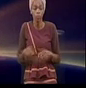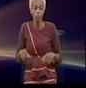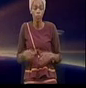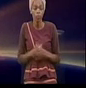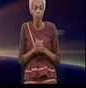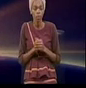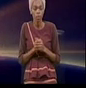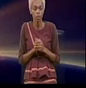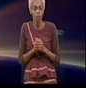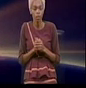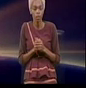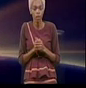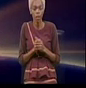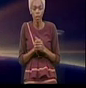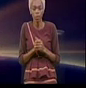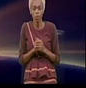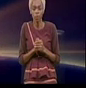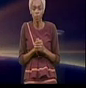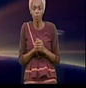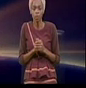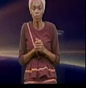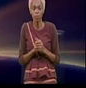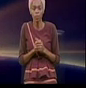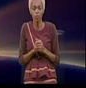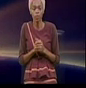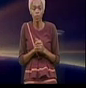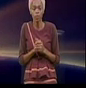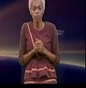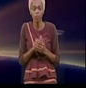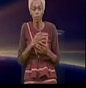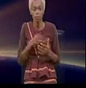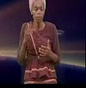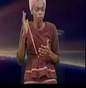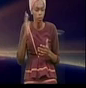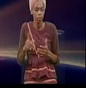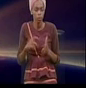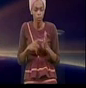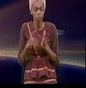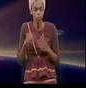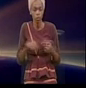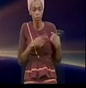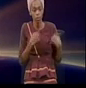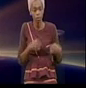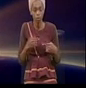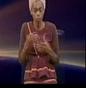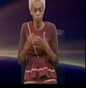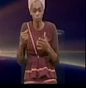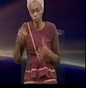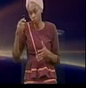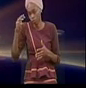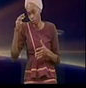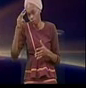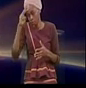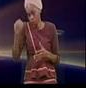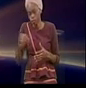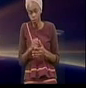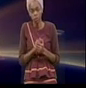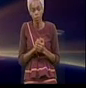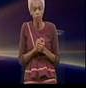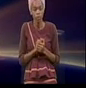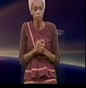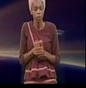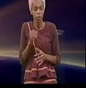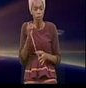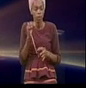And hereby we know that we are of the truth, and shall assure our hearts before him. For if our heart condemn us, God